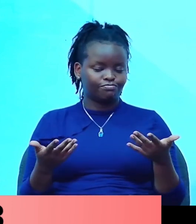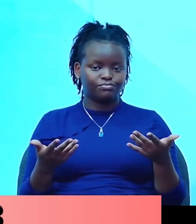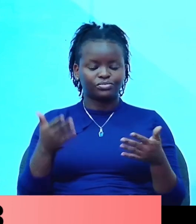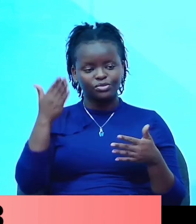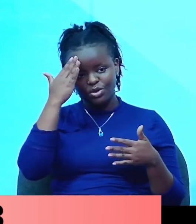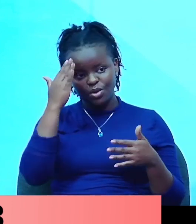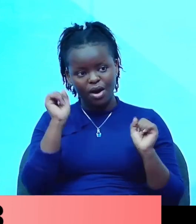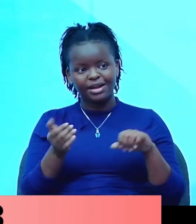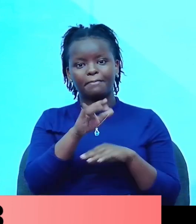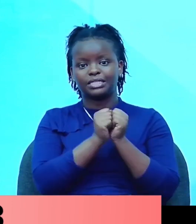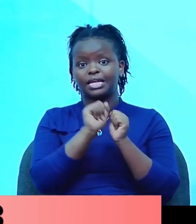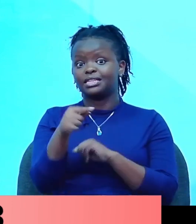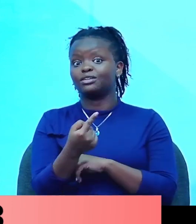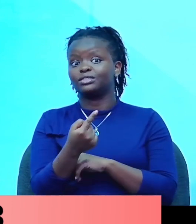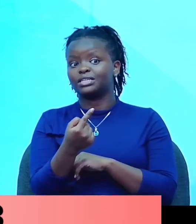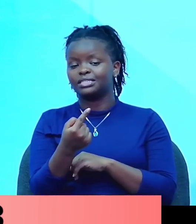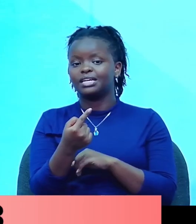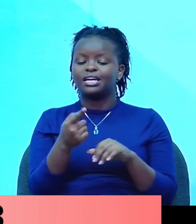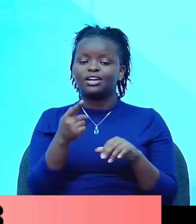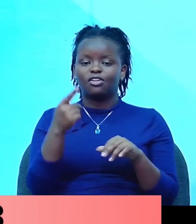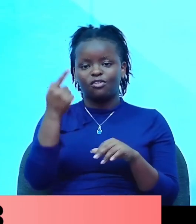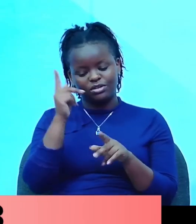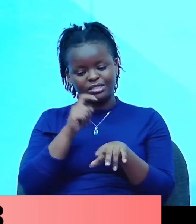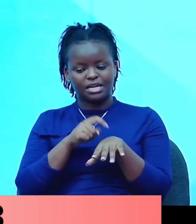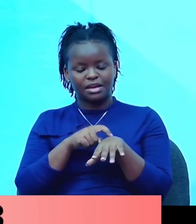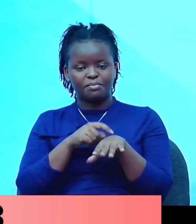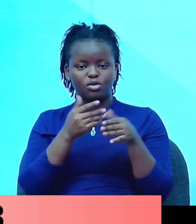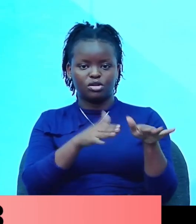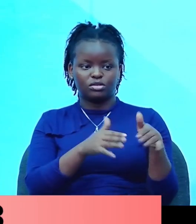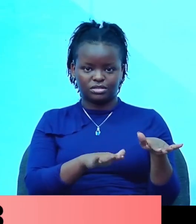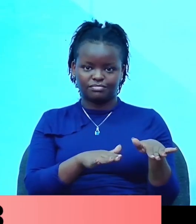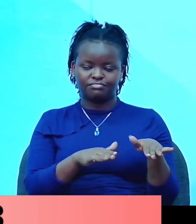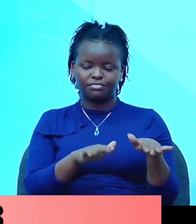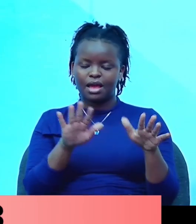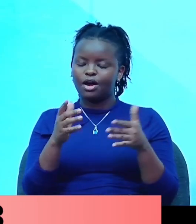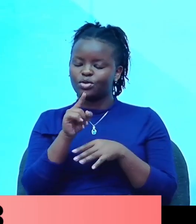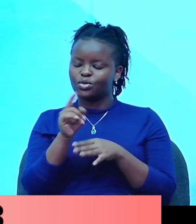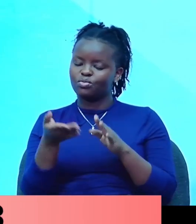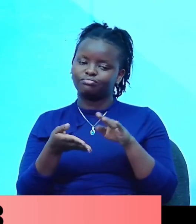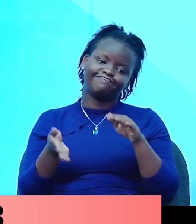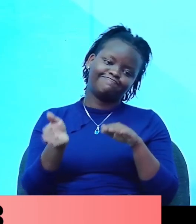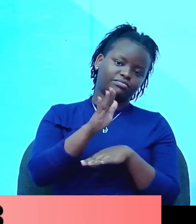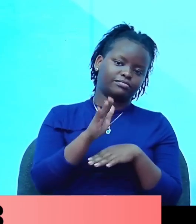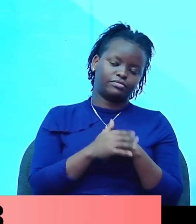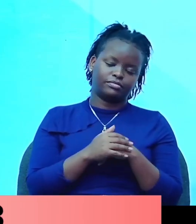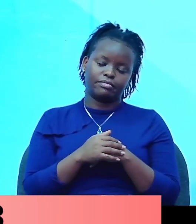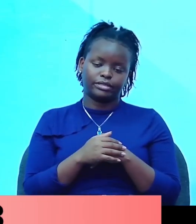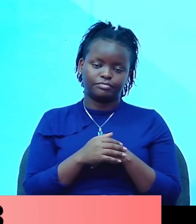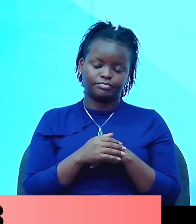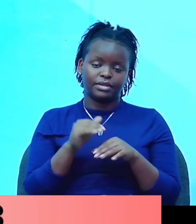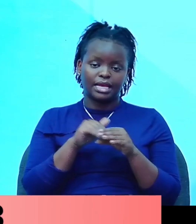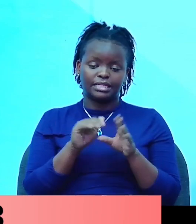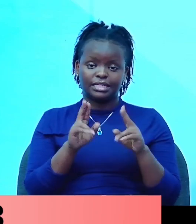with 10,000. You compensate for the period that you lost. So it's really about how you come back into the